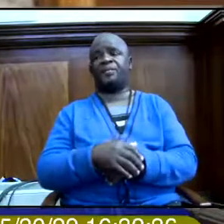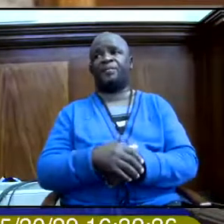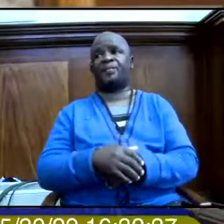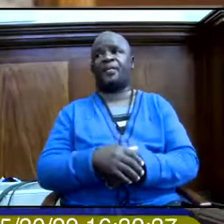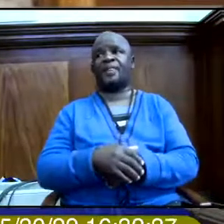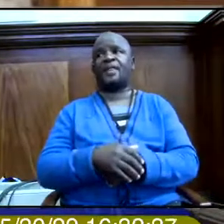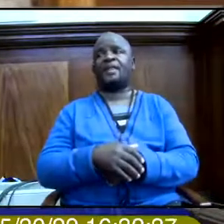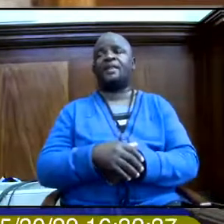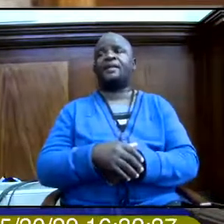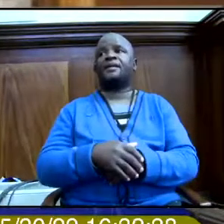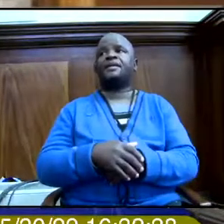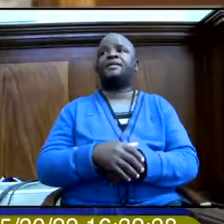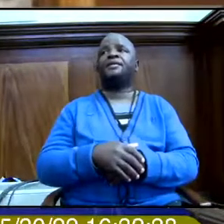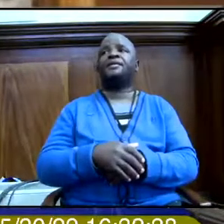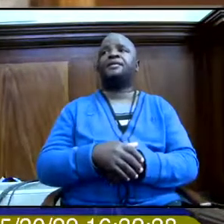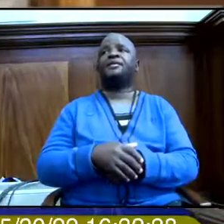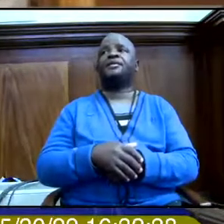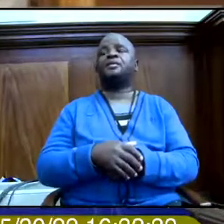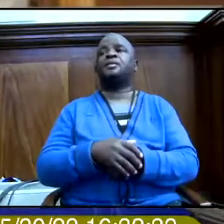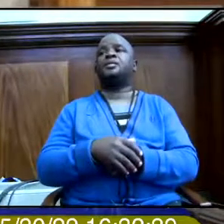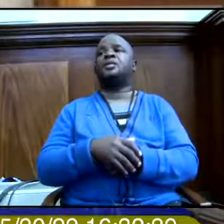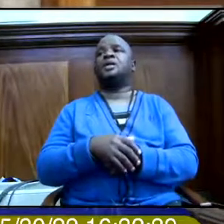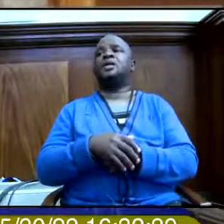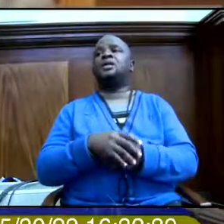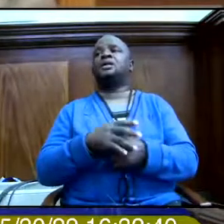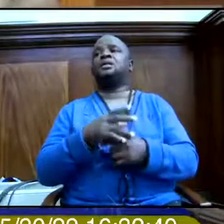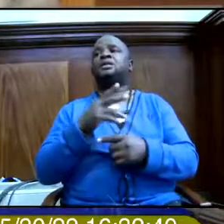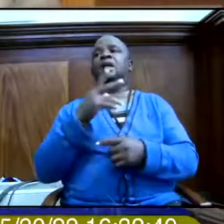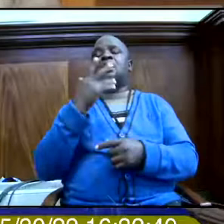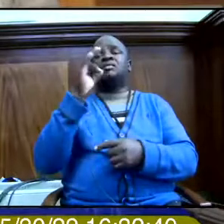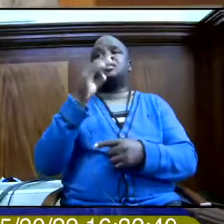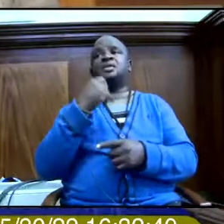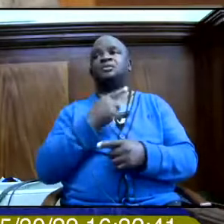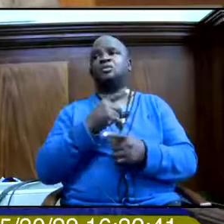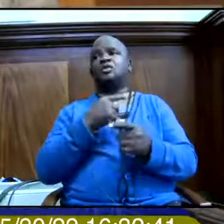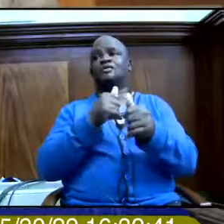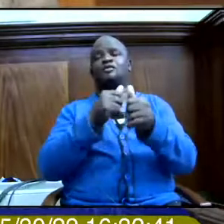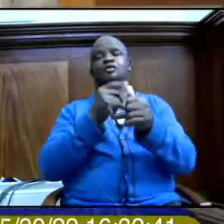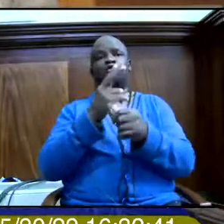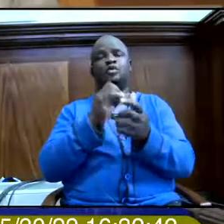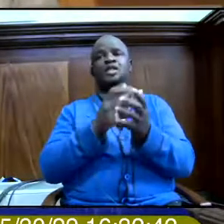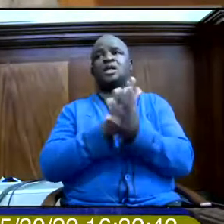the government released on the 2018 resolution